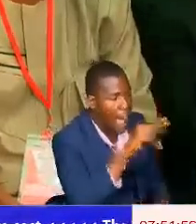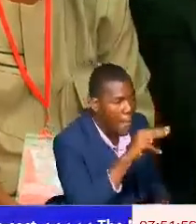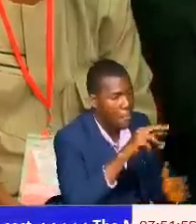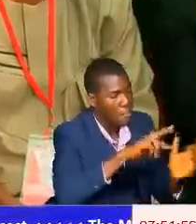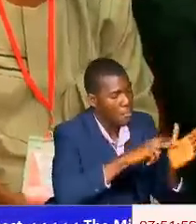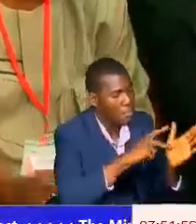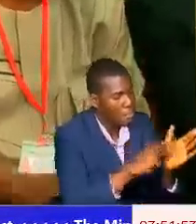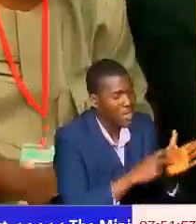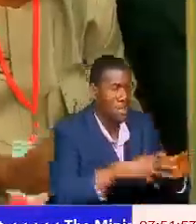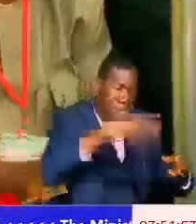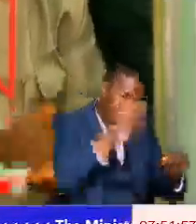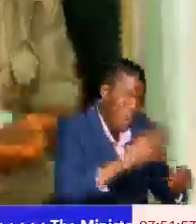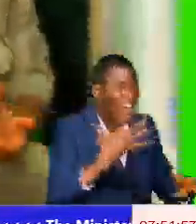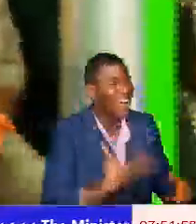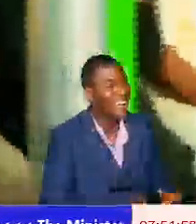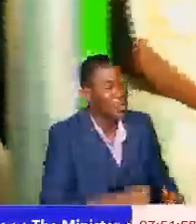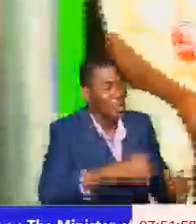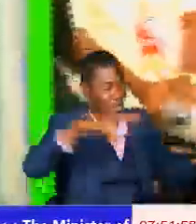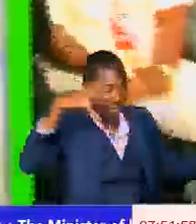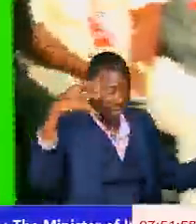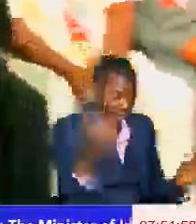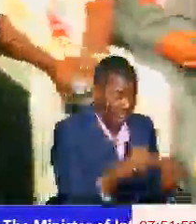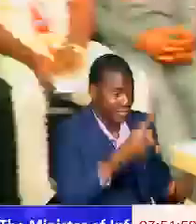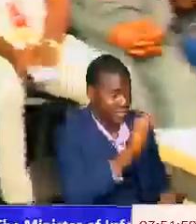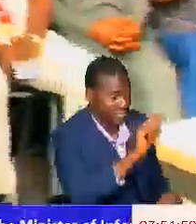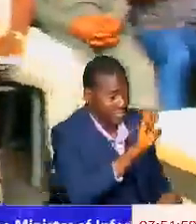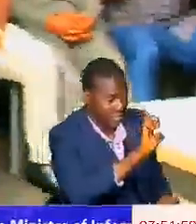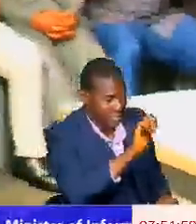So now make they use the word team.